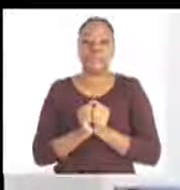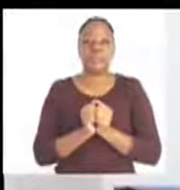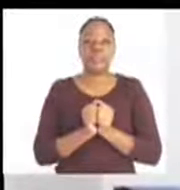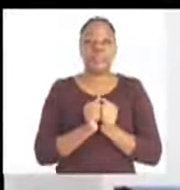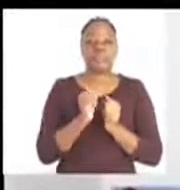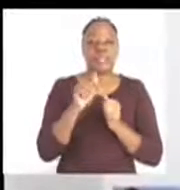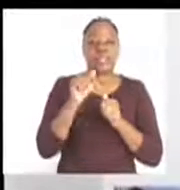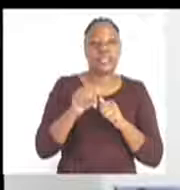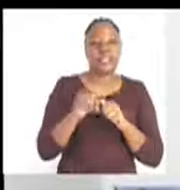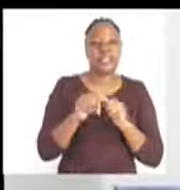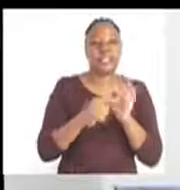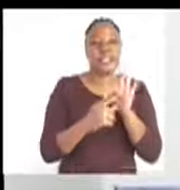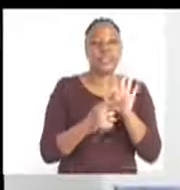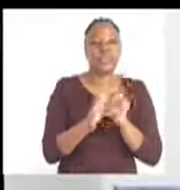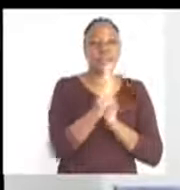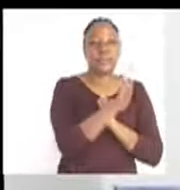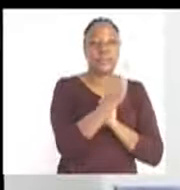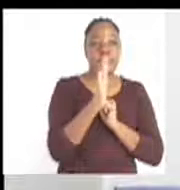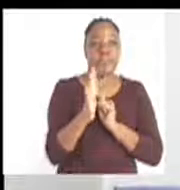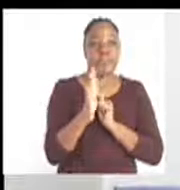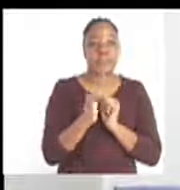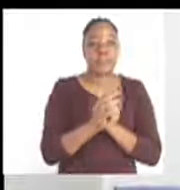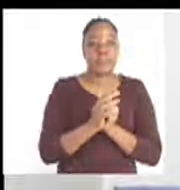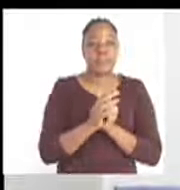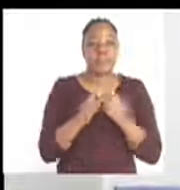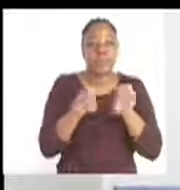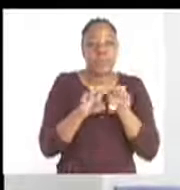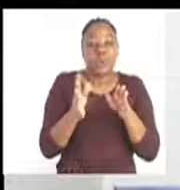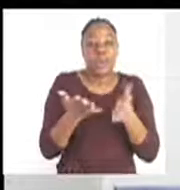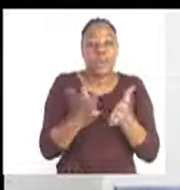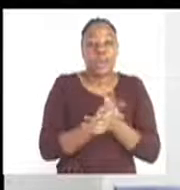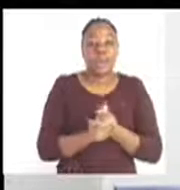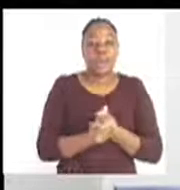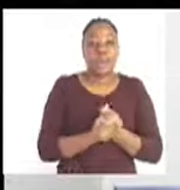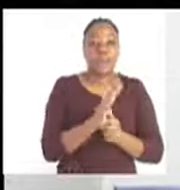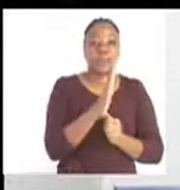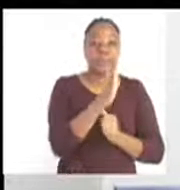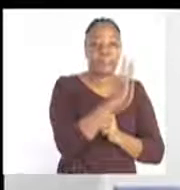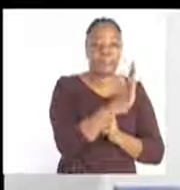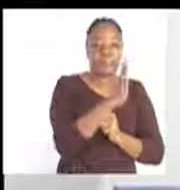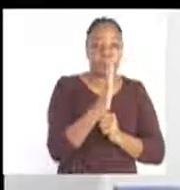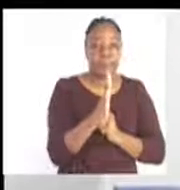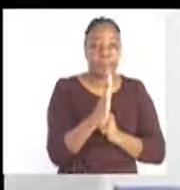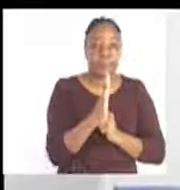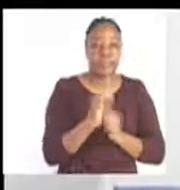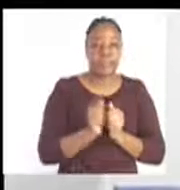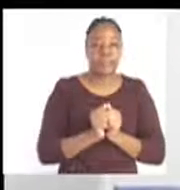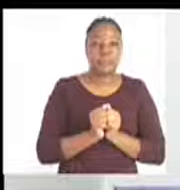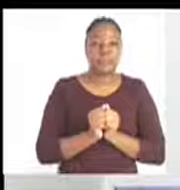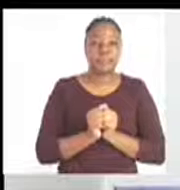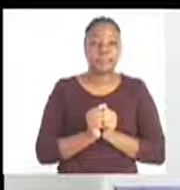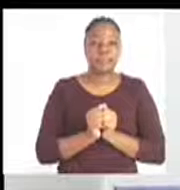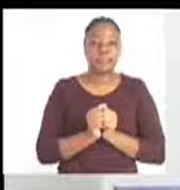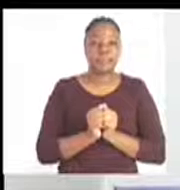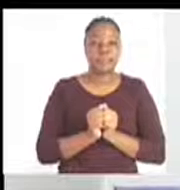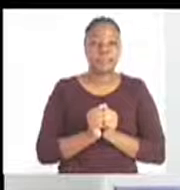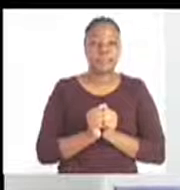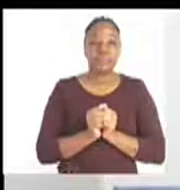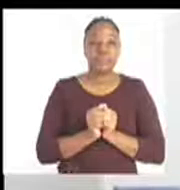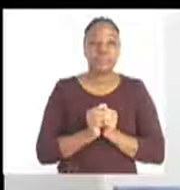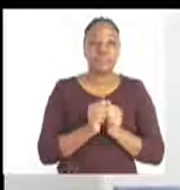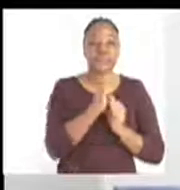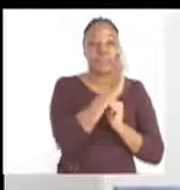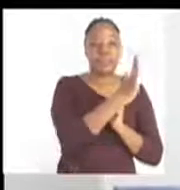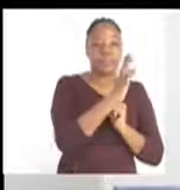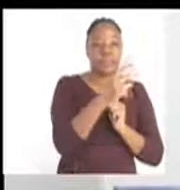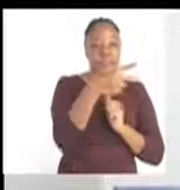55. Let's take a look at the board. Here we have 55. So it says 55 equals dash